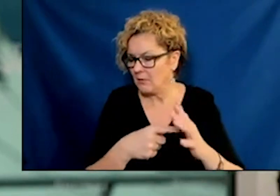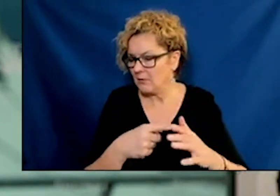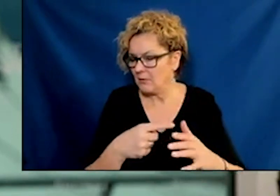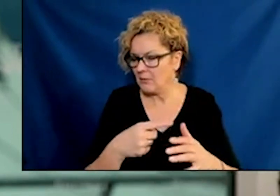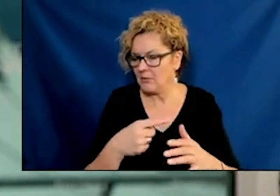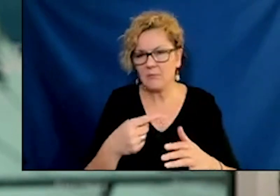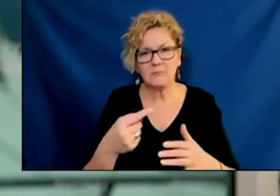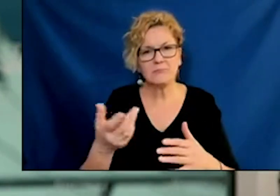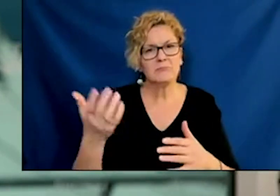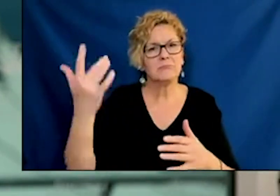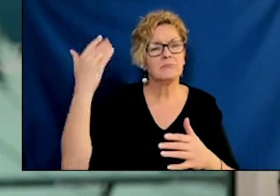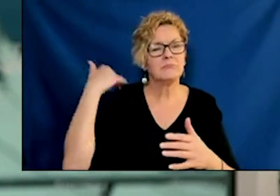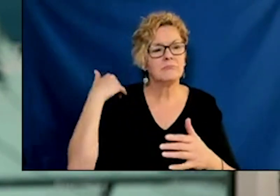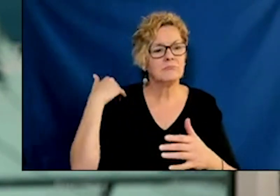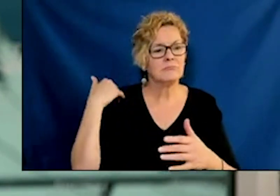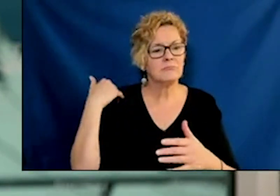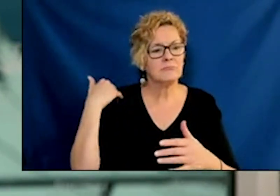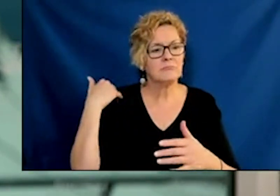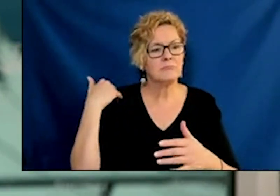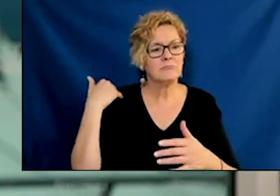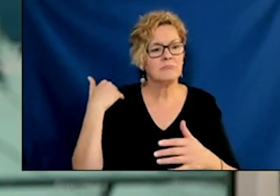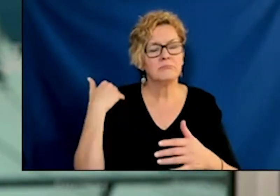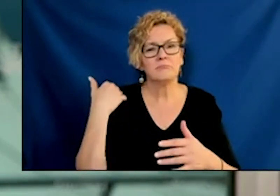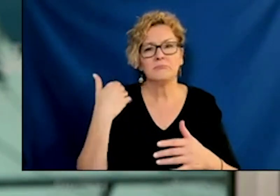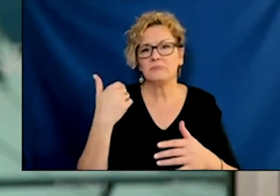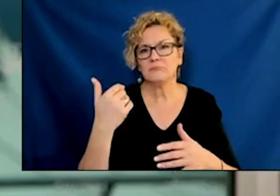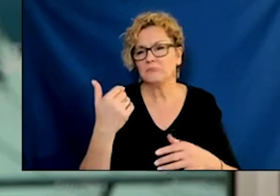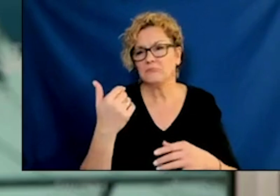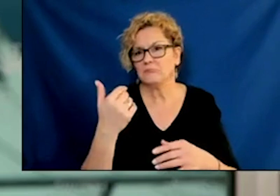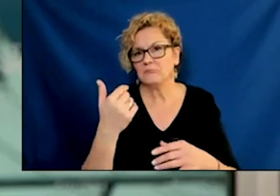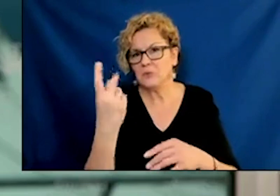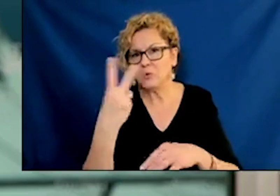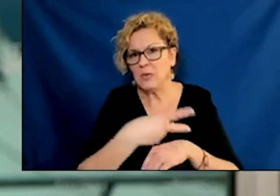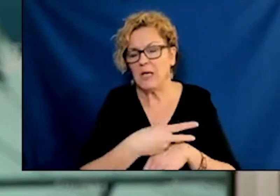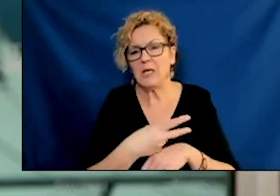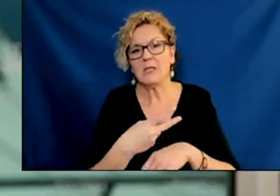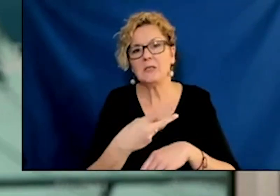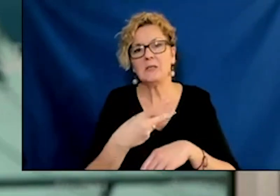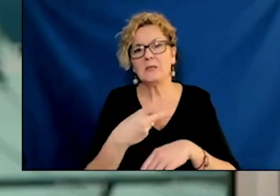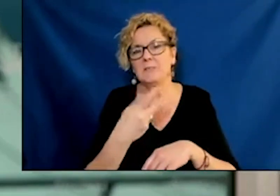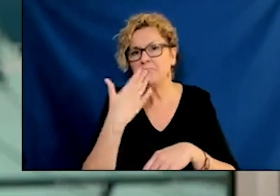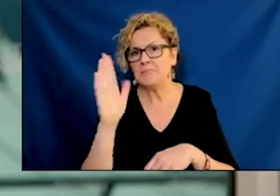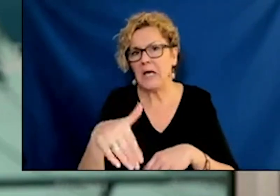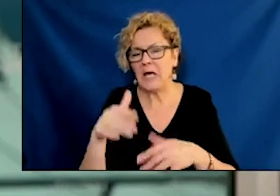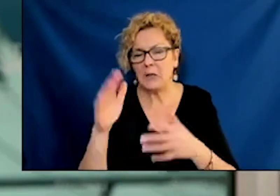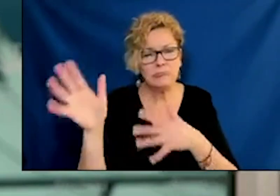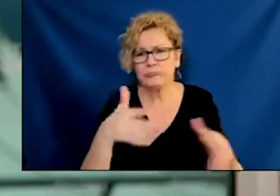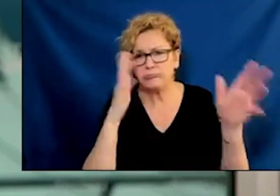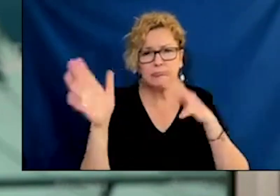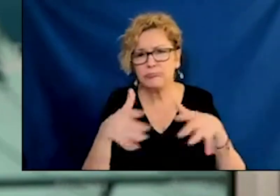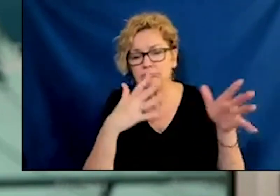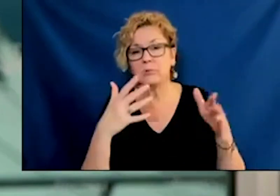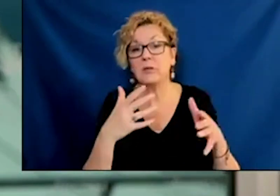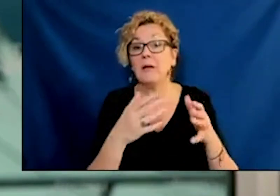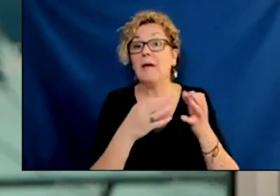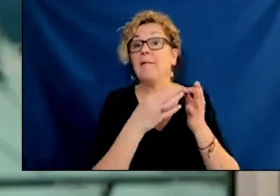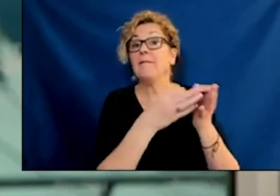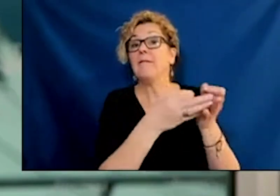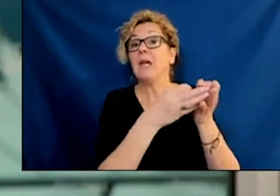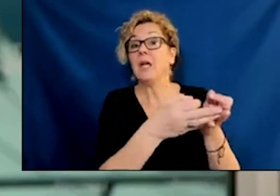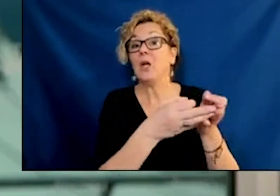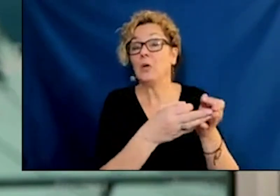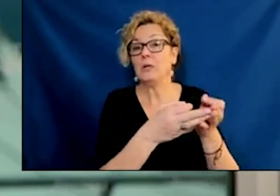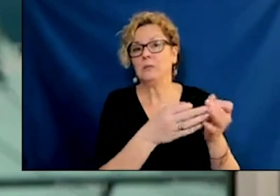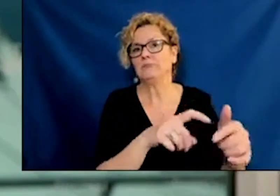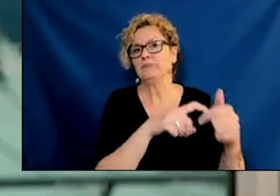Vancouver Island, and grocery stores were running out of groceries. We are that dependent on movement of goods